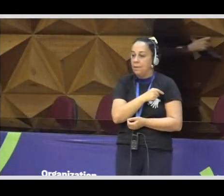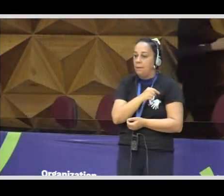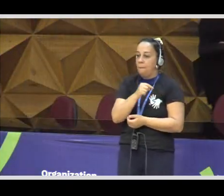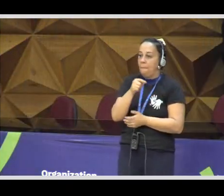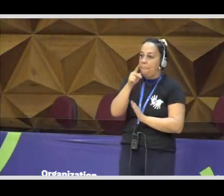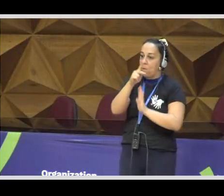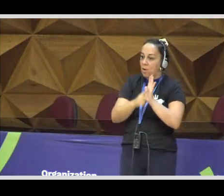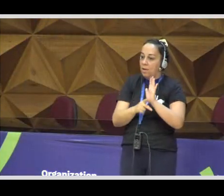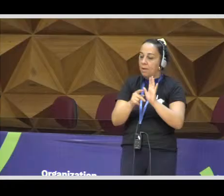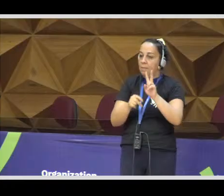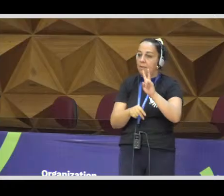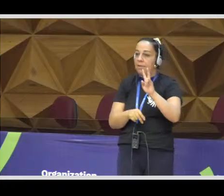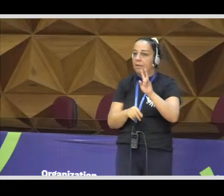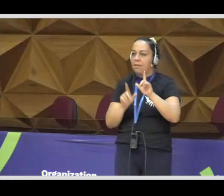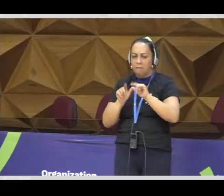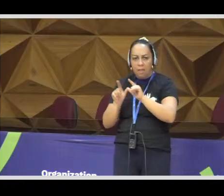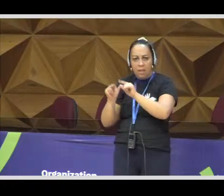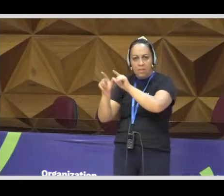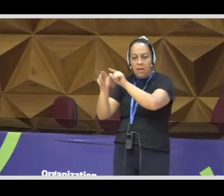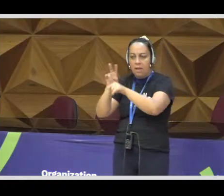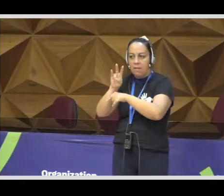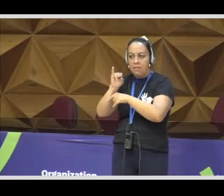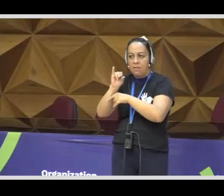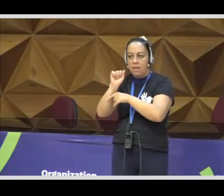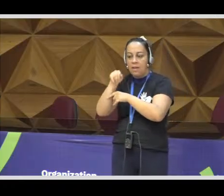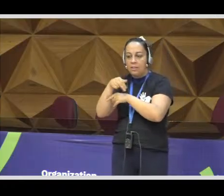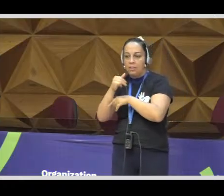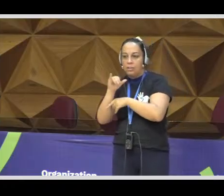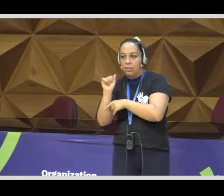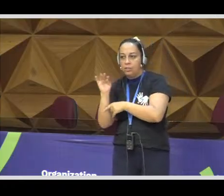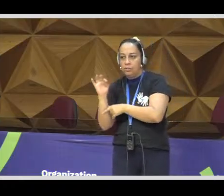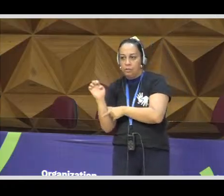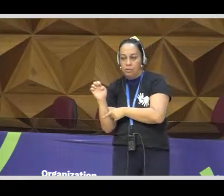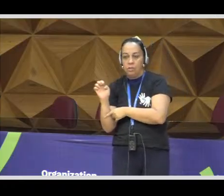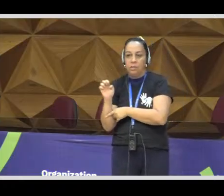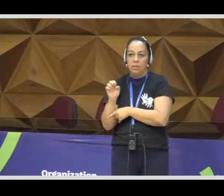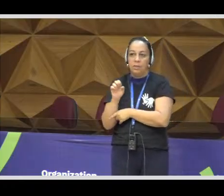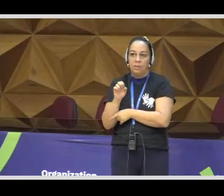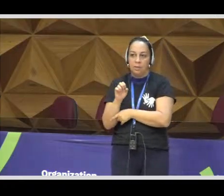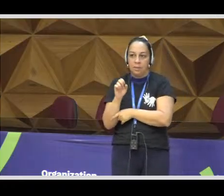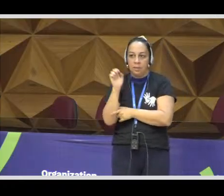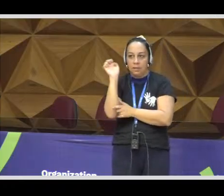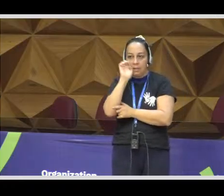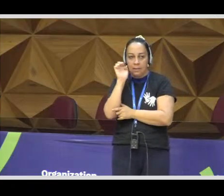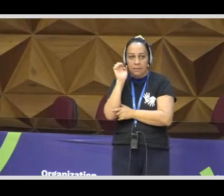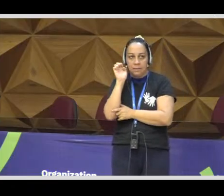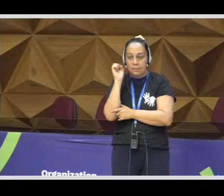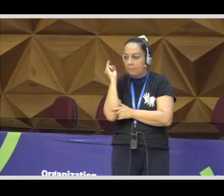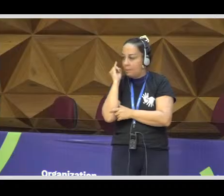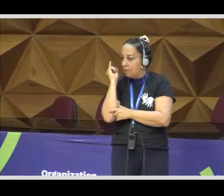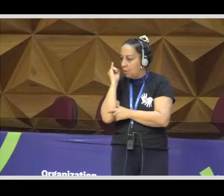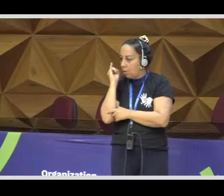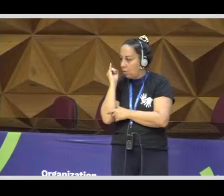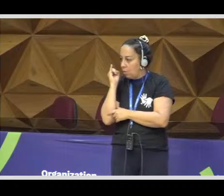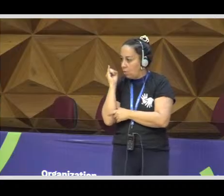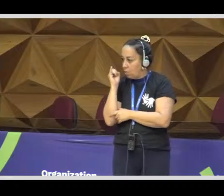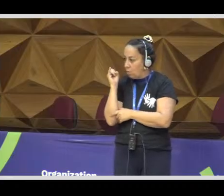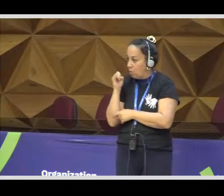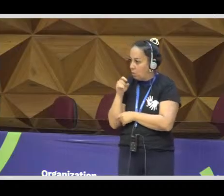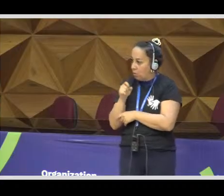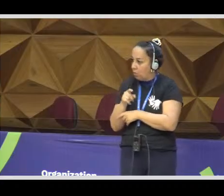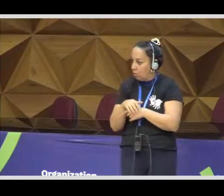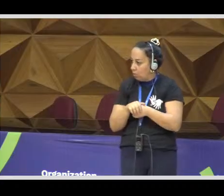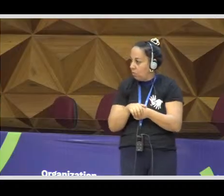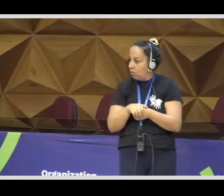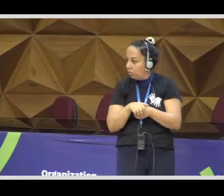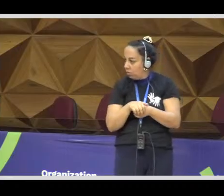means traveler. So the sales pitch for the project was that it's going to radically improve passenger journeys